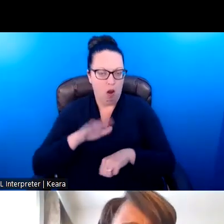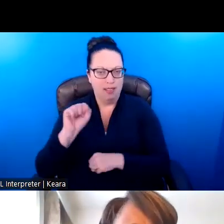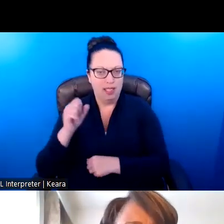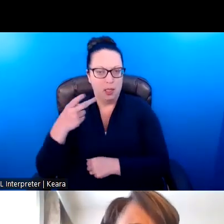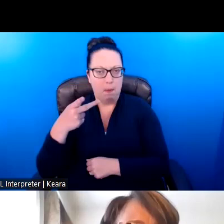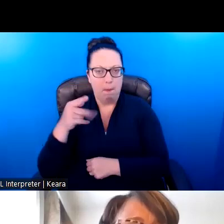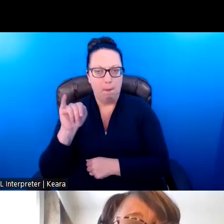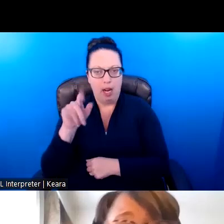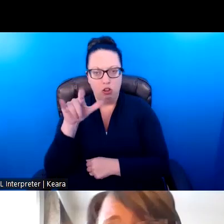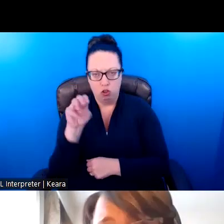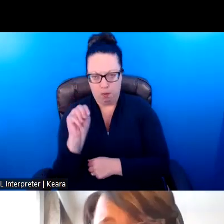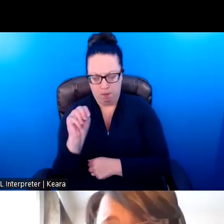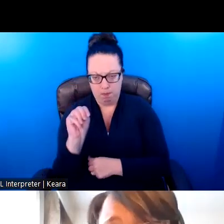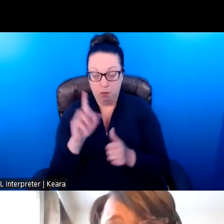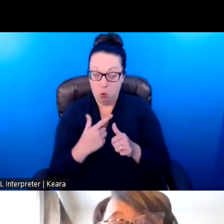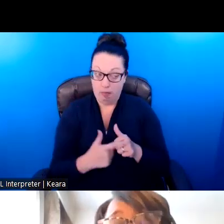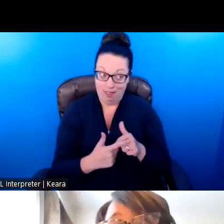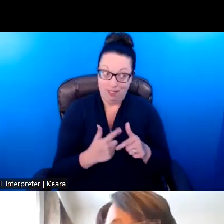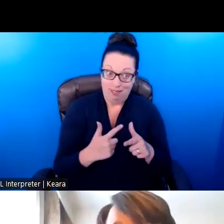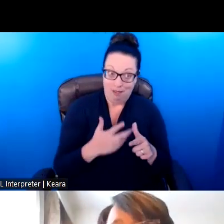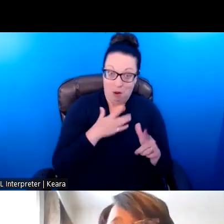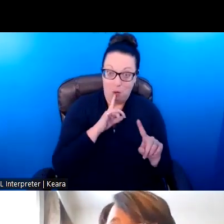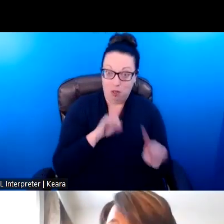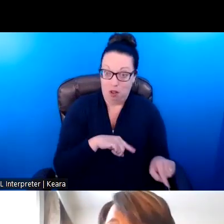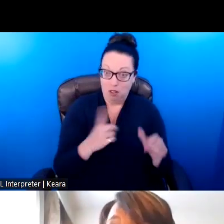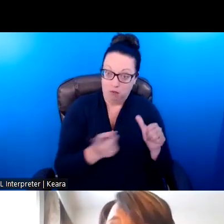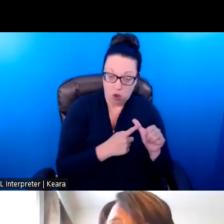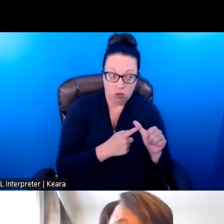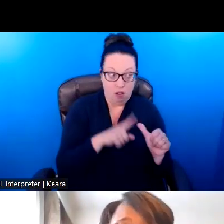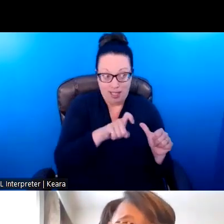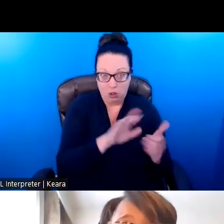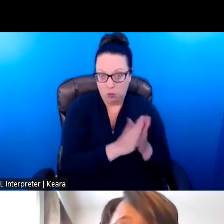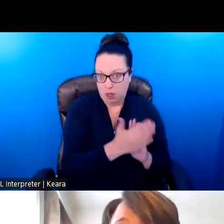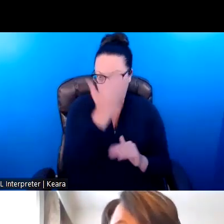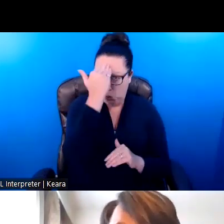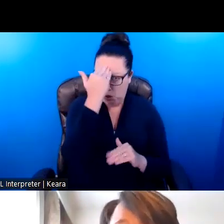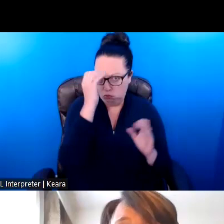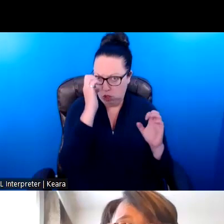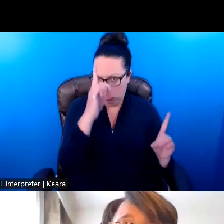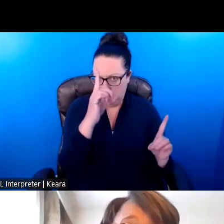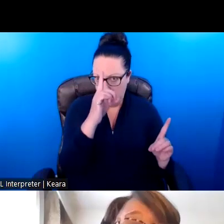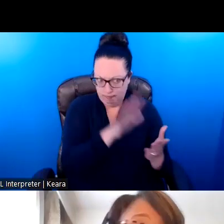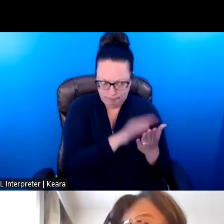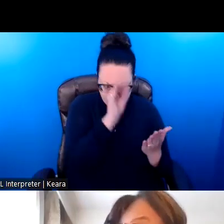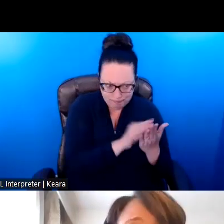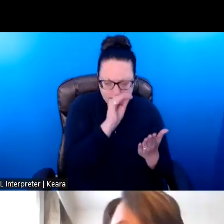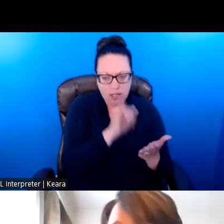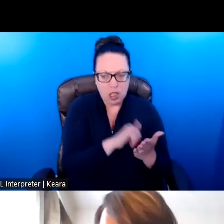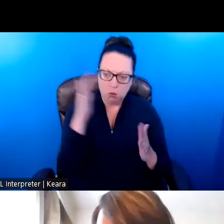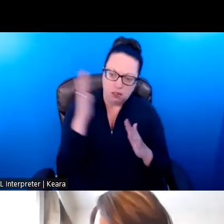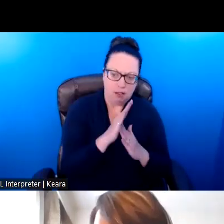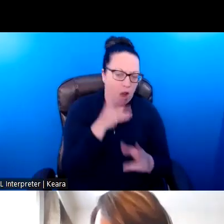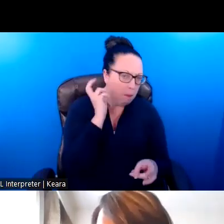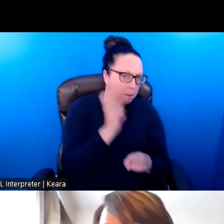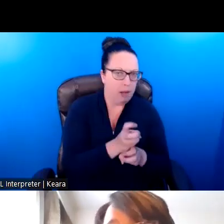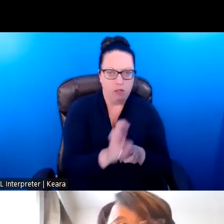my response had to be, first of all, to become aware and become educated. And that was the most difficult thing because I was in